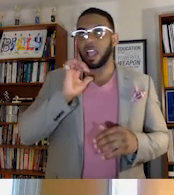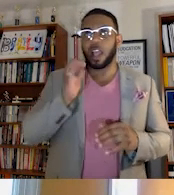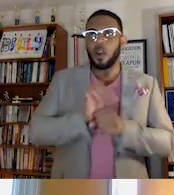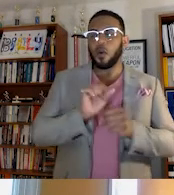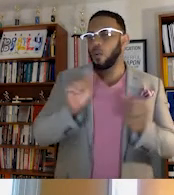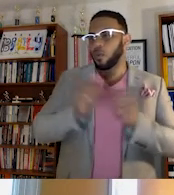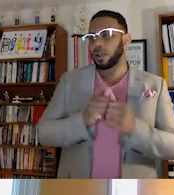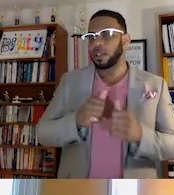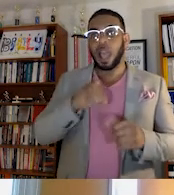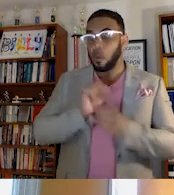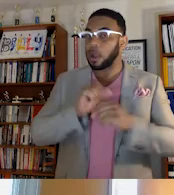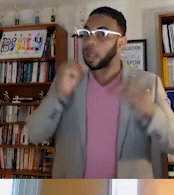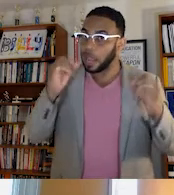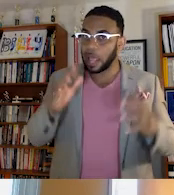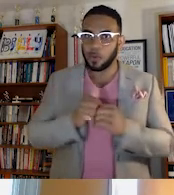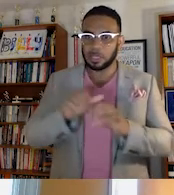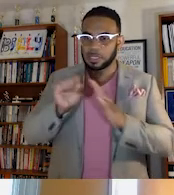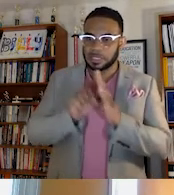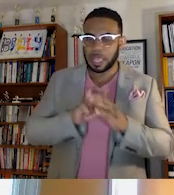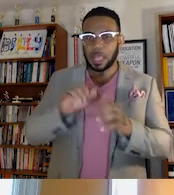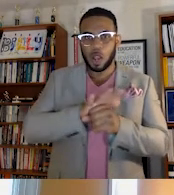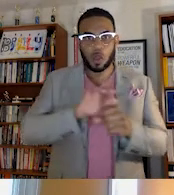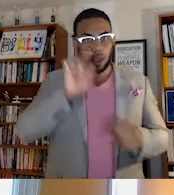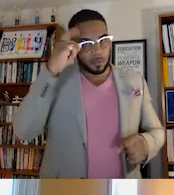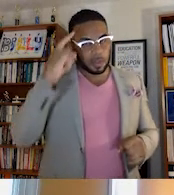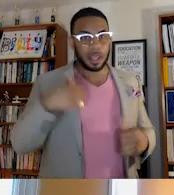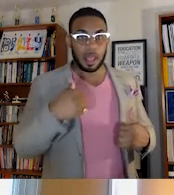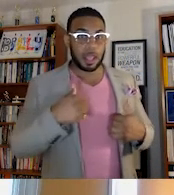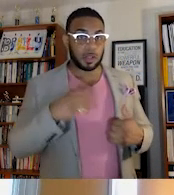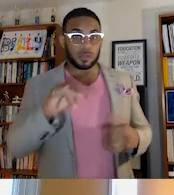work with, I work a lot with state and local government